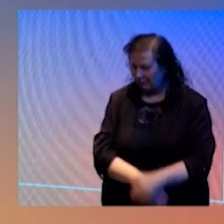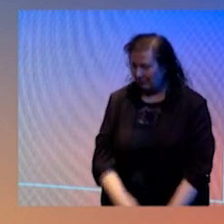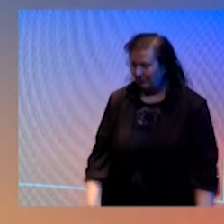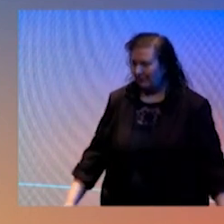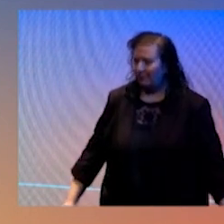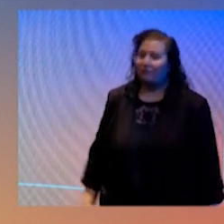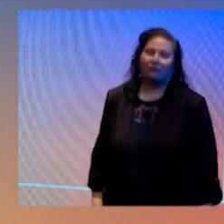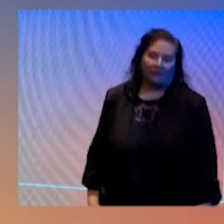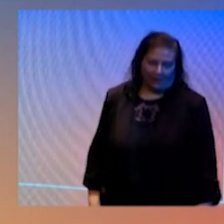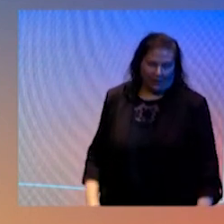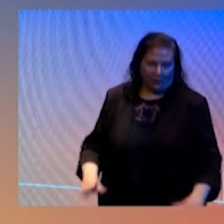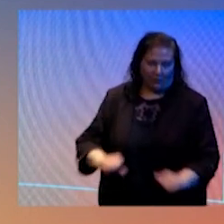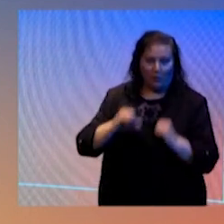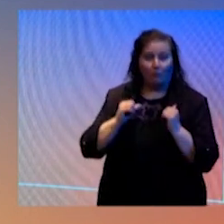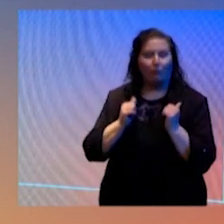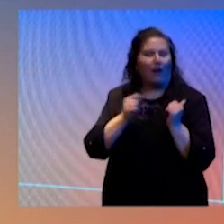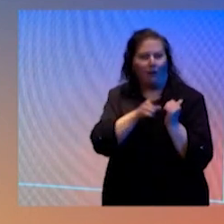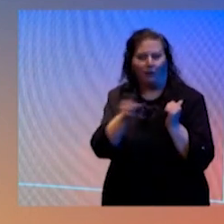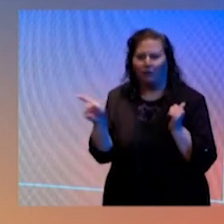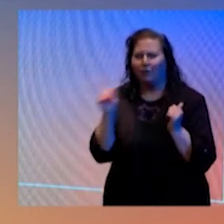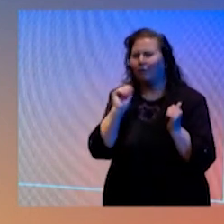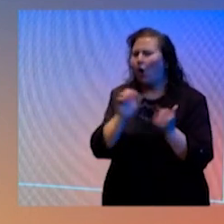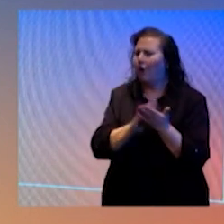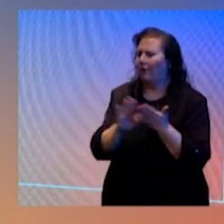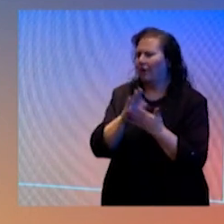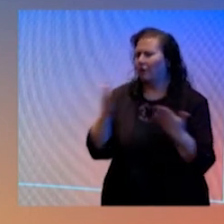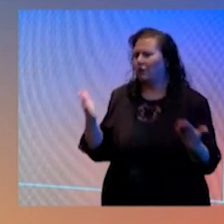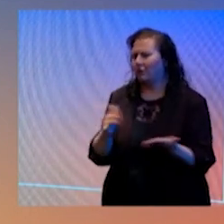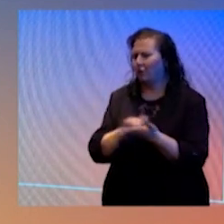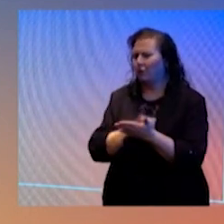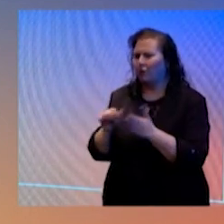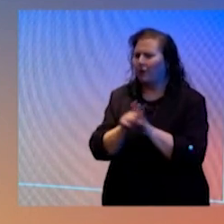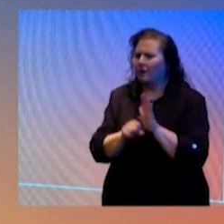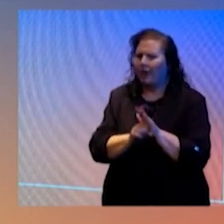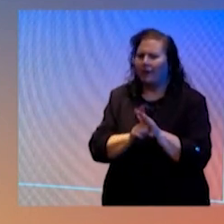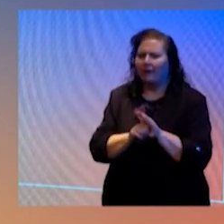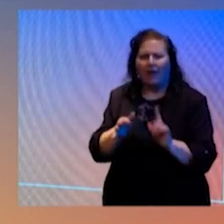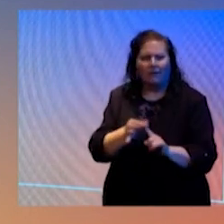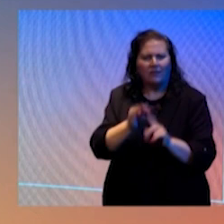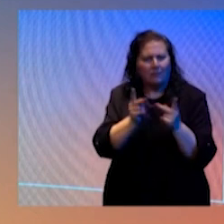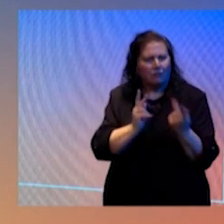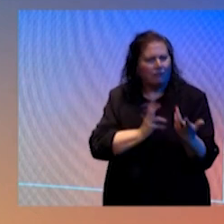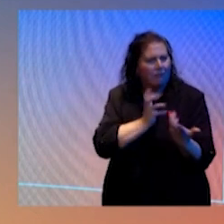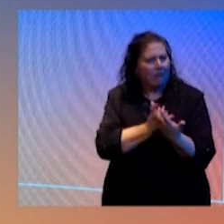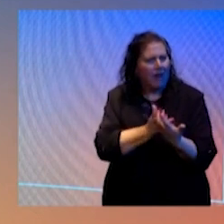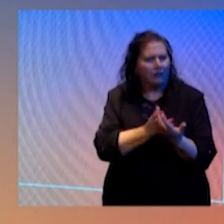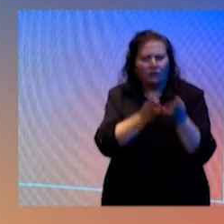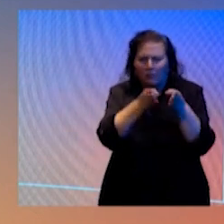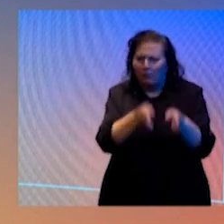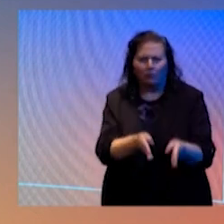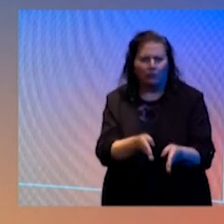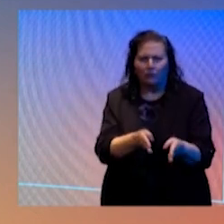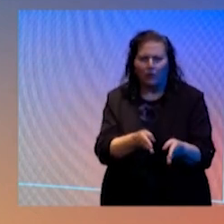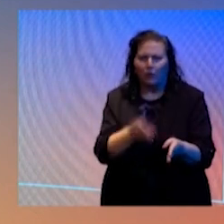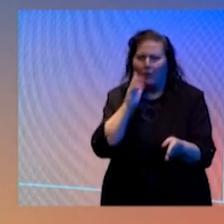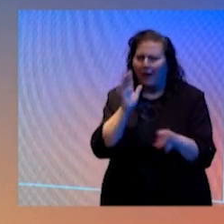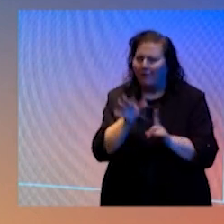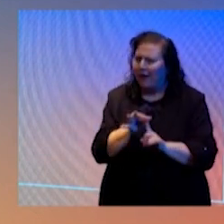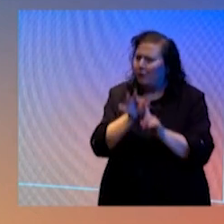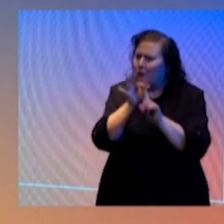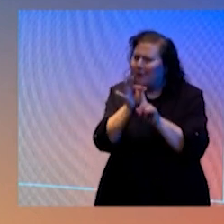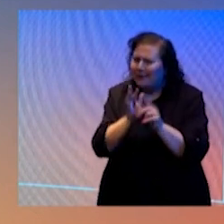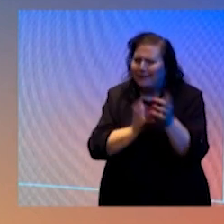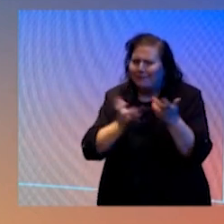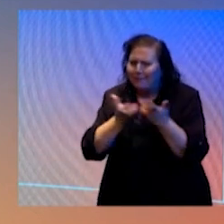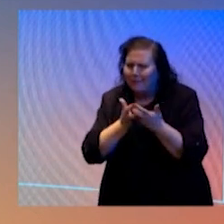But we're proud of you. We're proud of all of our institutions because they all have a special place for someone. They all have that unique niche. Whether it's someone who